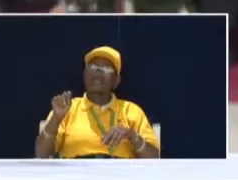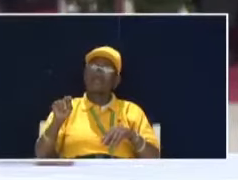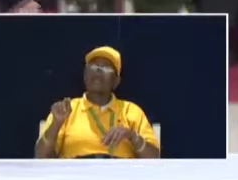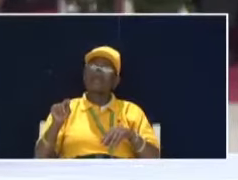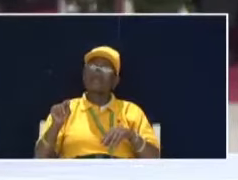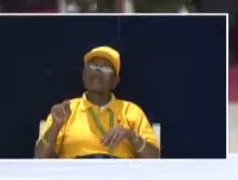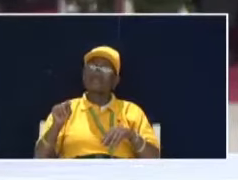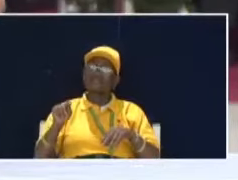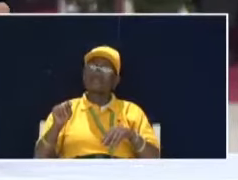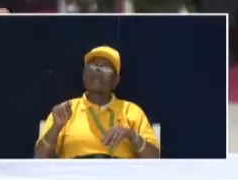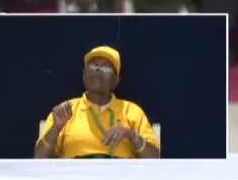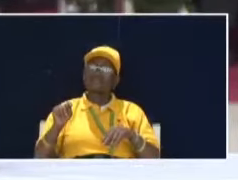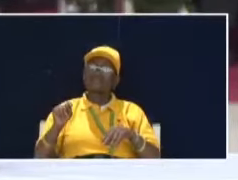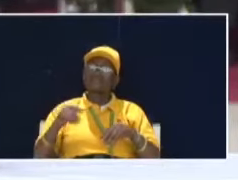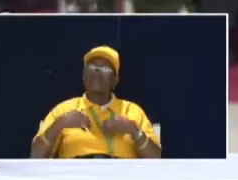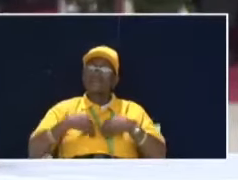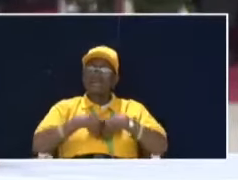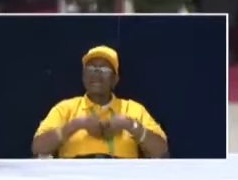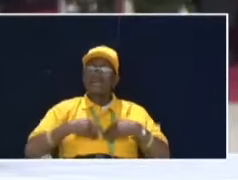cattle